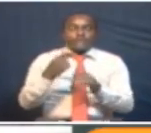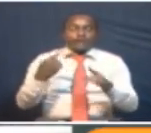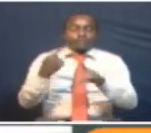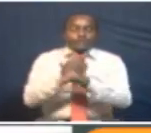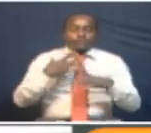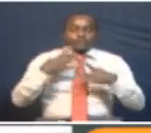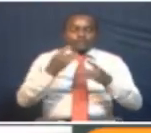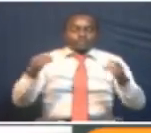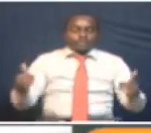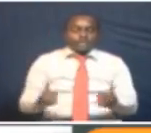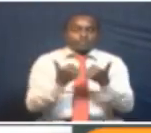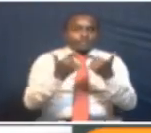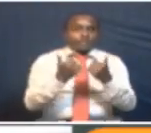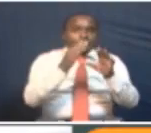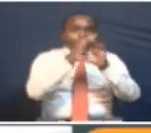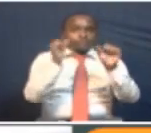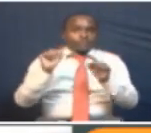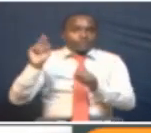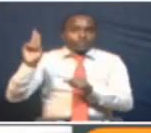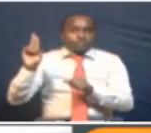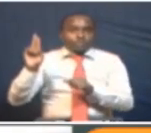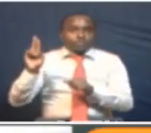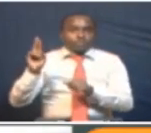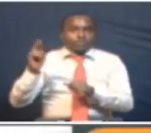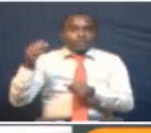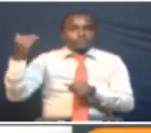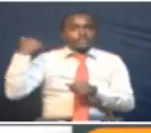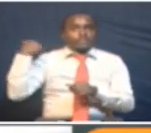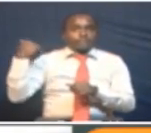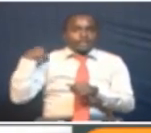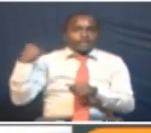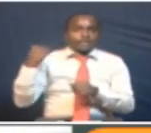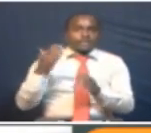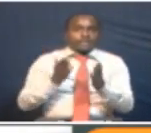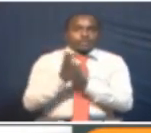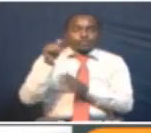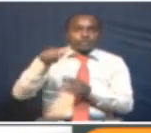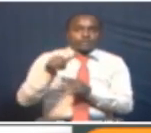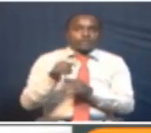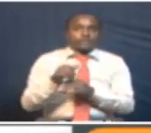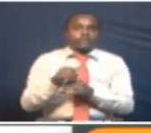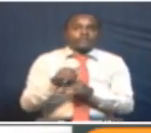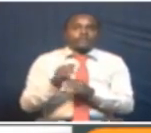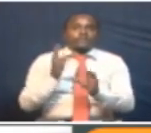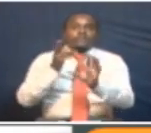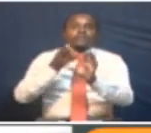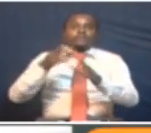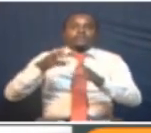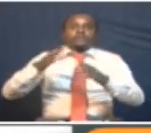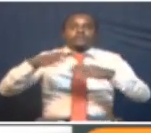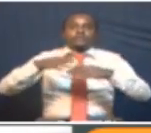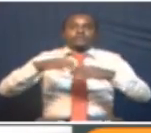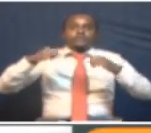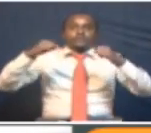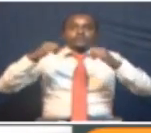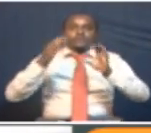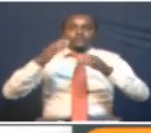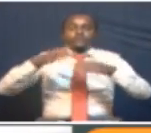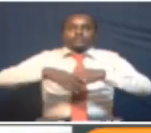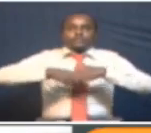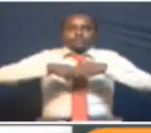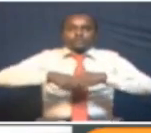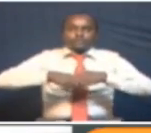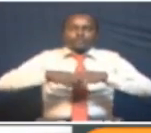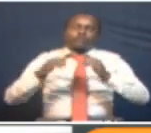playing. President Kenyatta has just been reminded through this that he joined hands with the people who did not share the